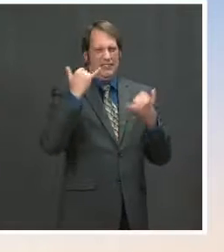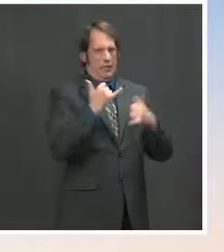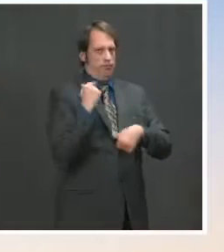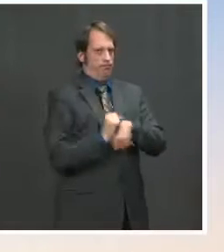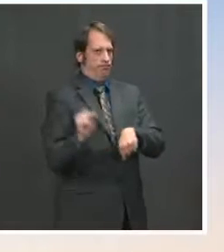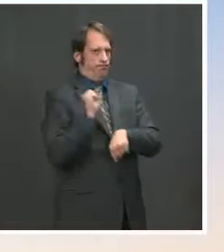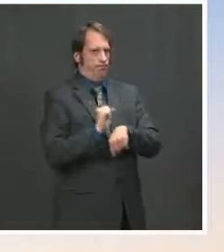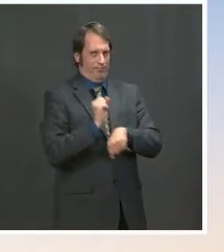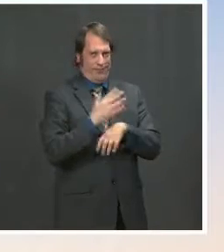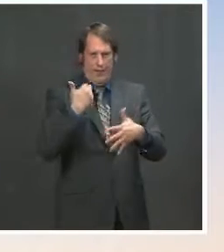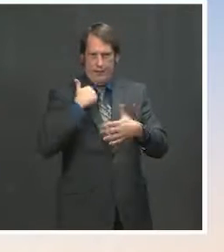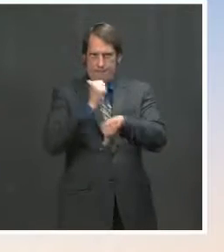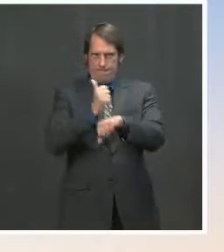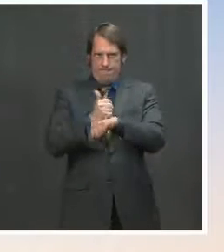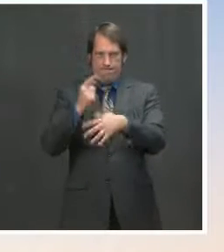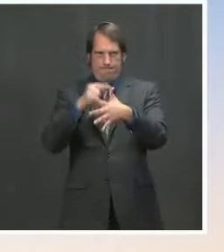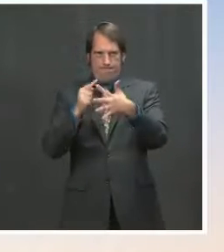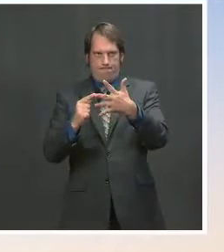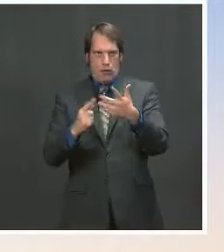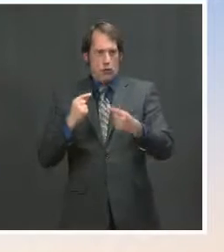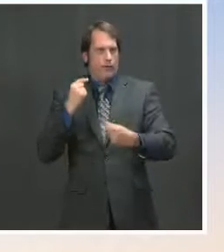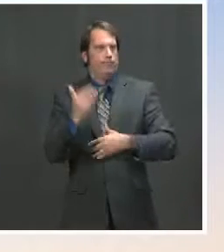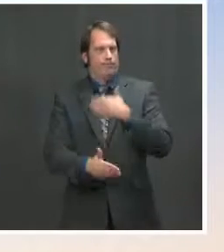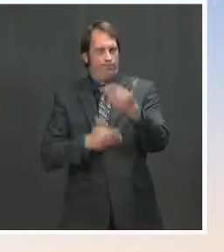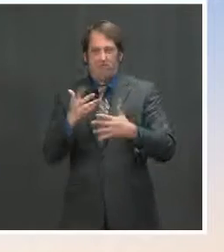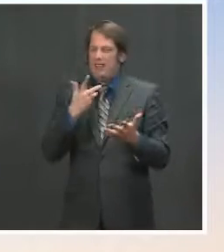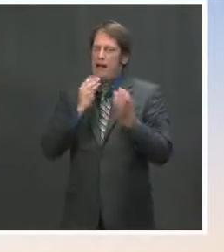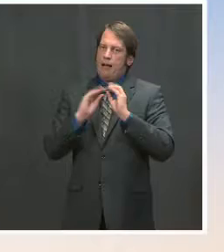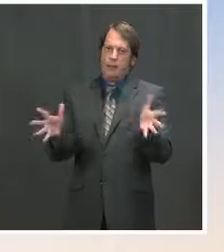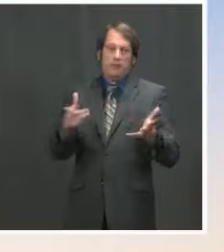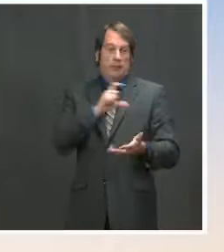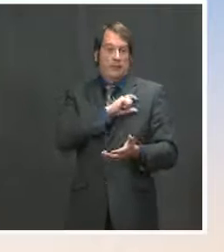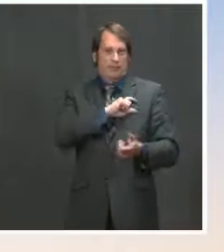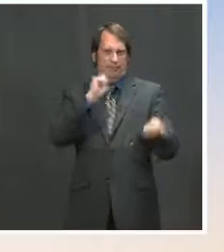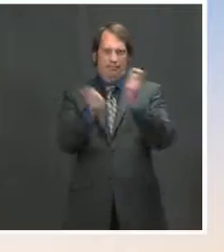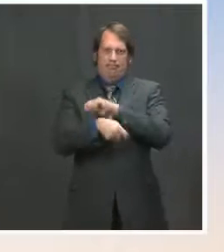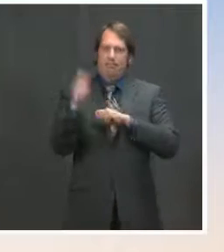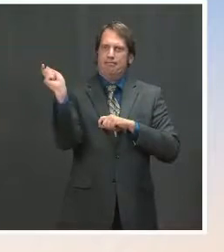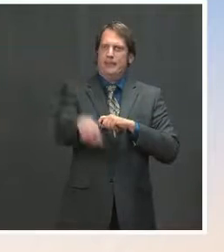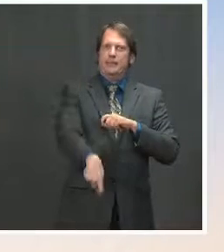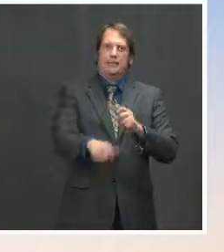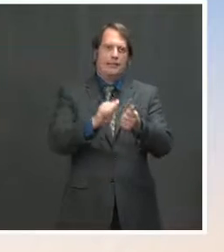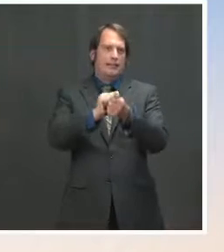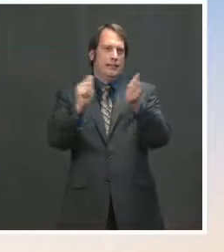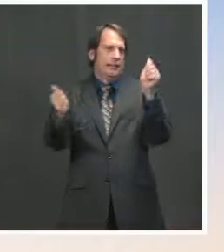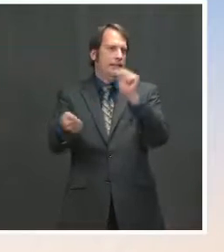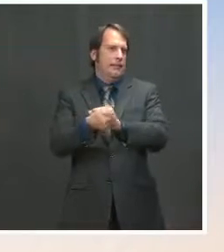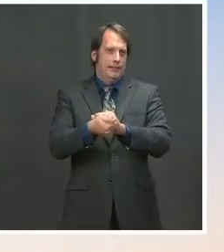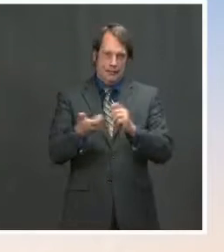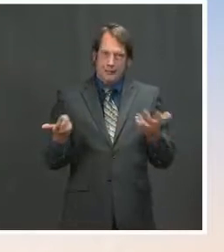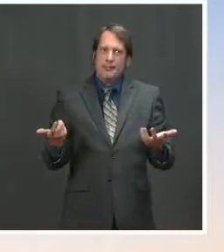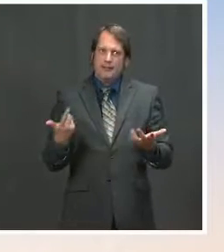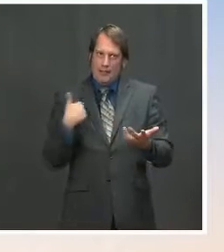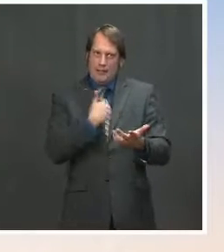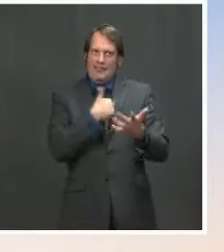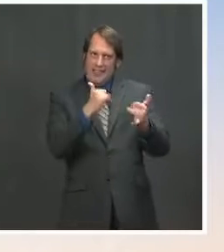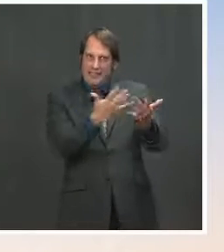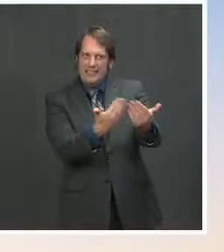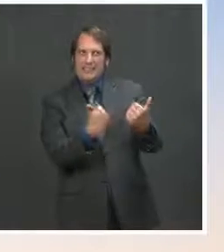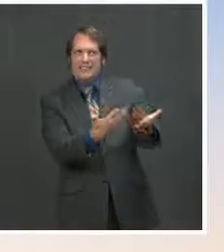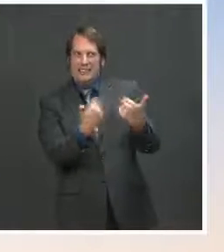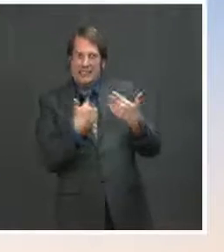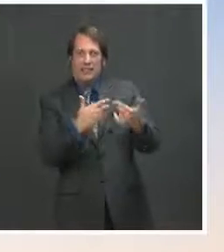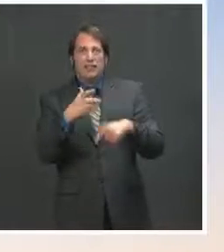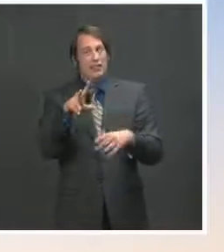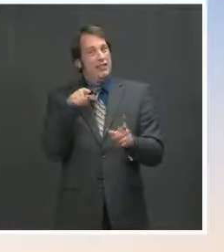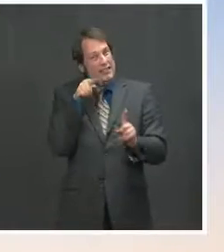reform. That is why he's calling on Congress to deliver that to his desk. It is incumbent upon Congress and the Senate to move forward.